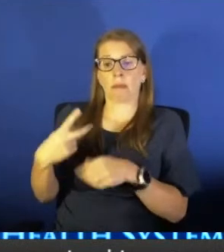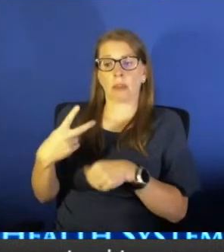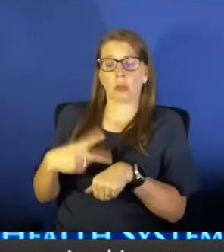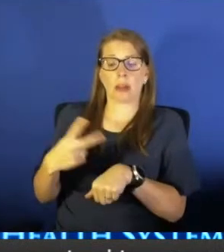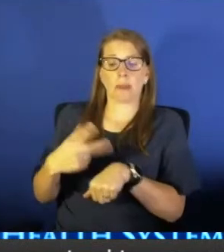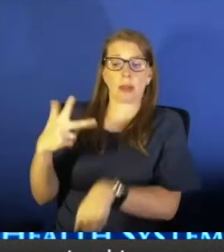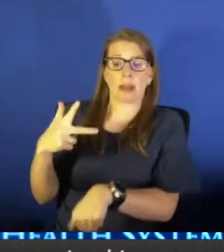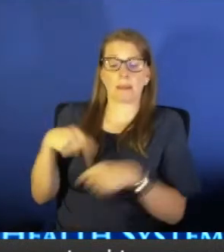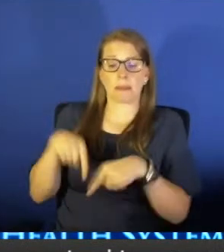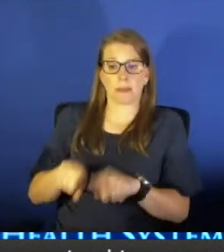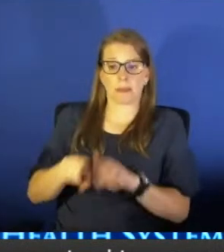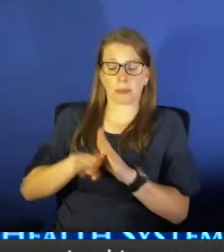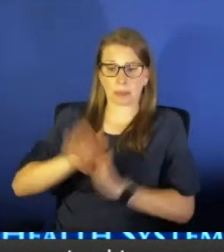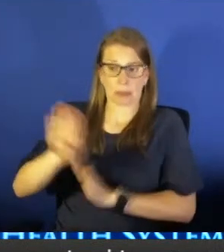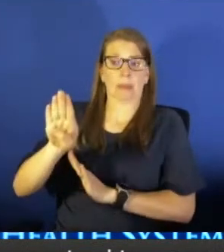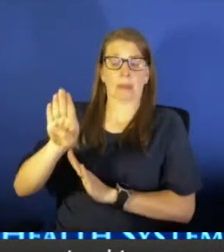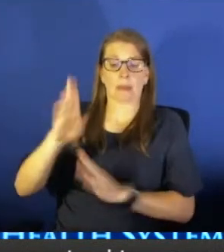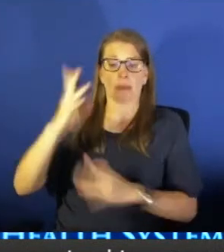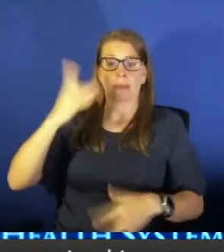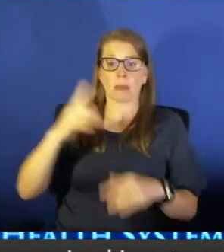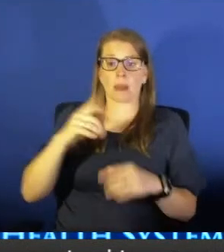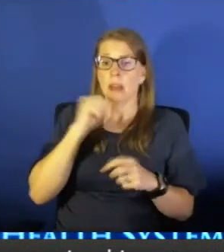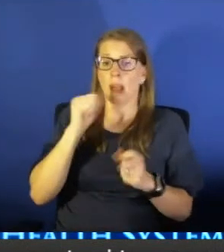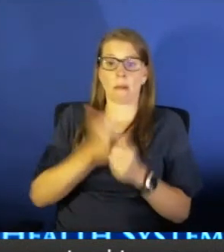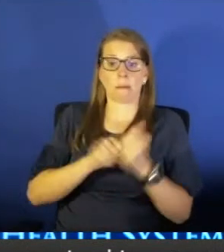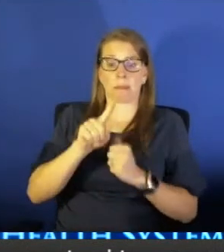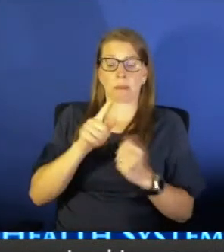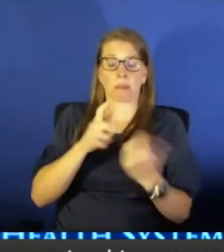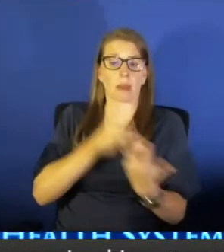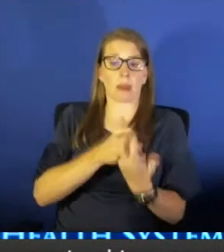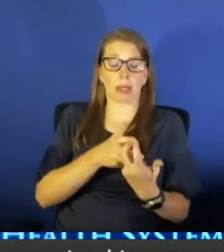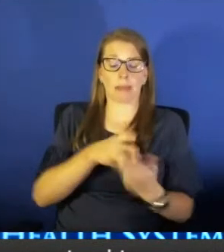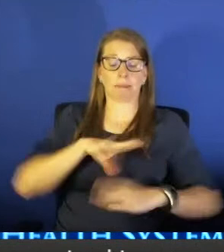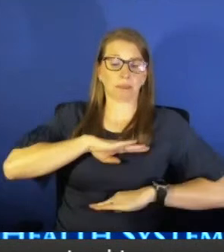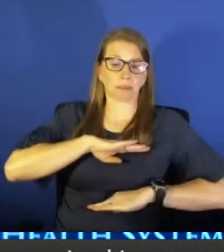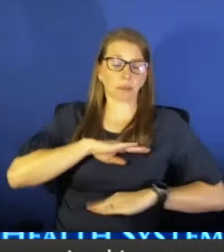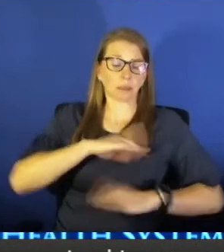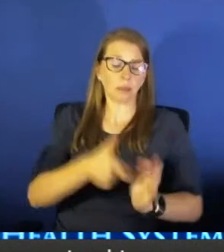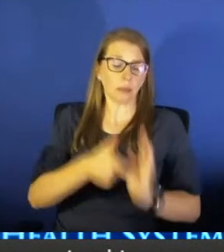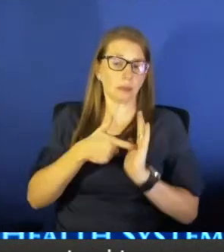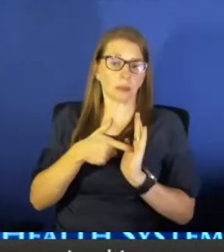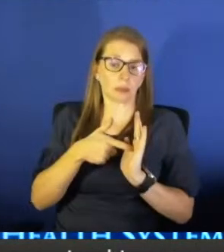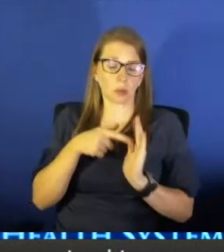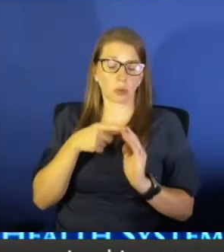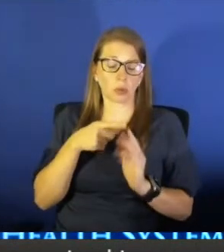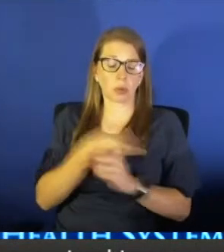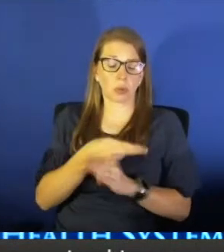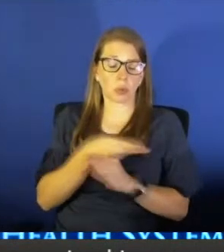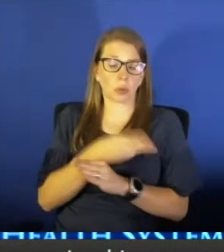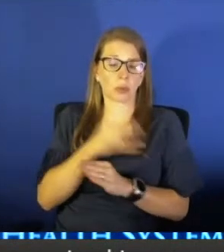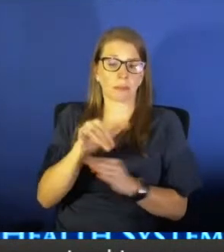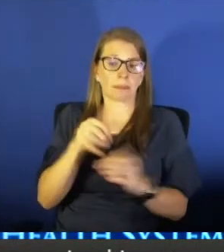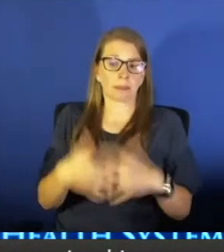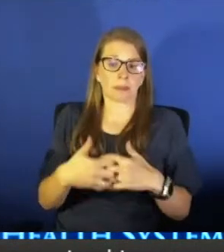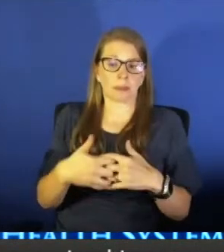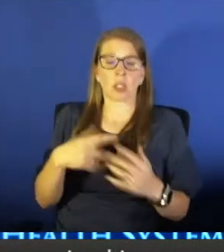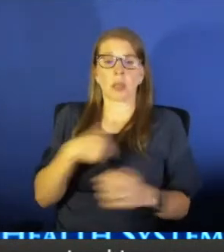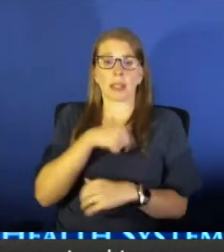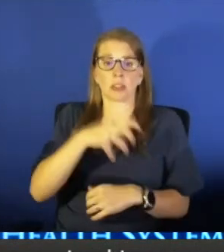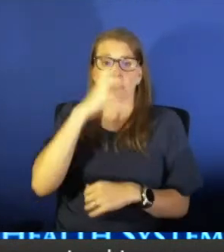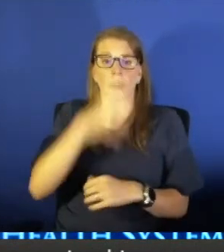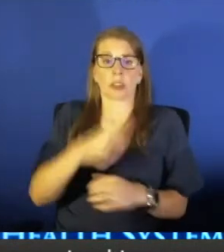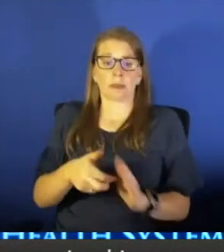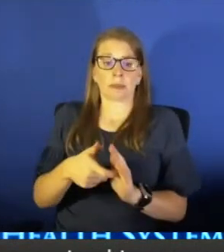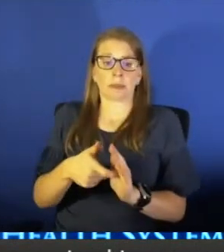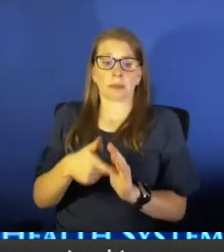surge. Not everybody met the requirements to be on, as they said, we had strict requirements just because it's not just